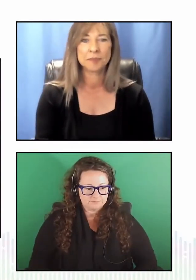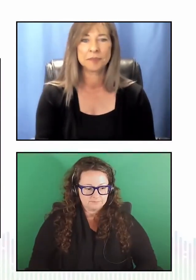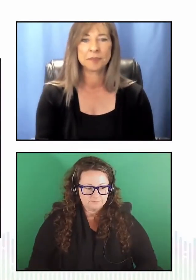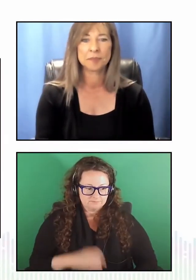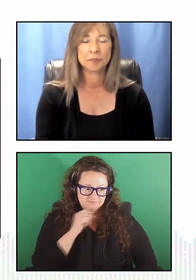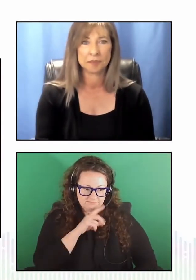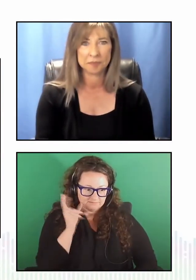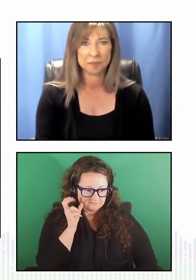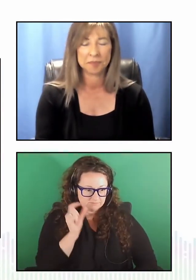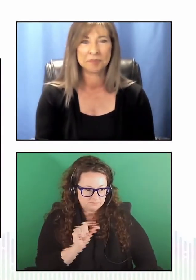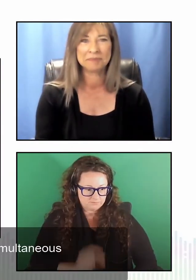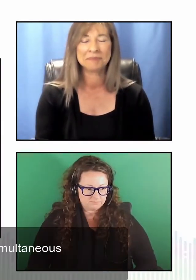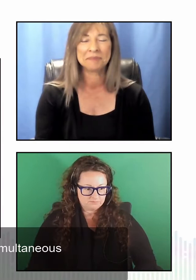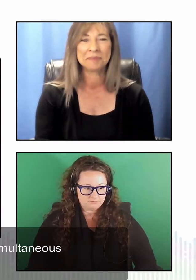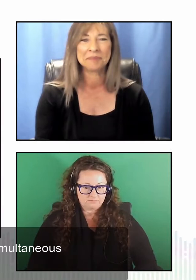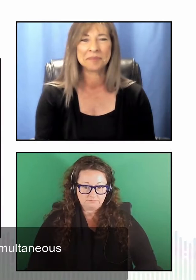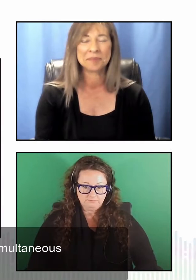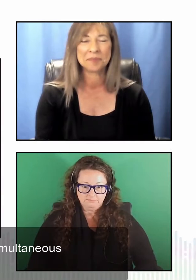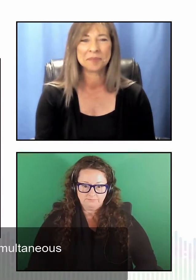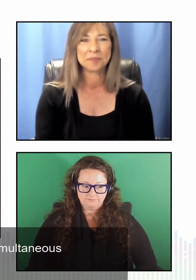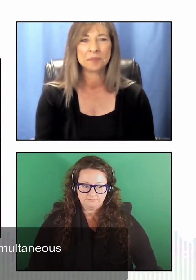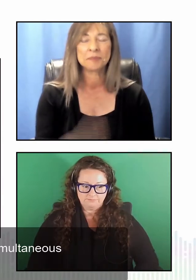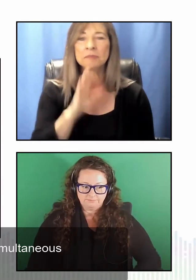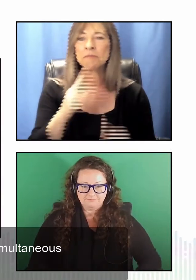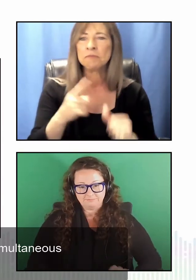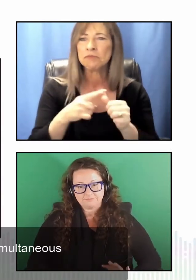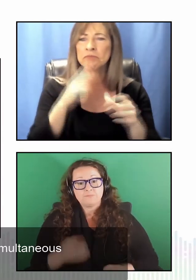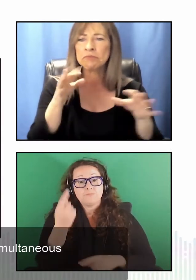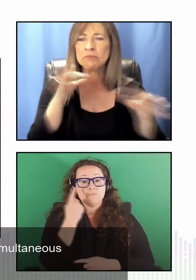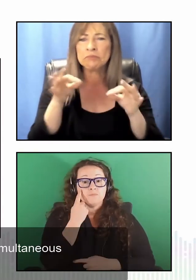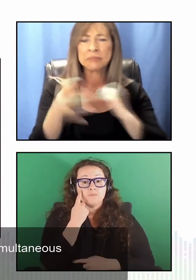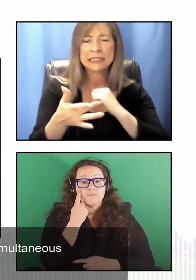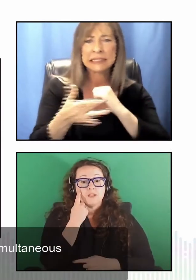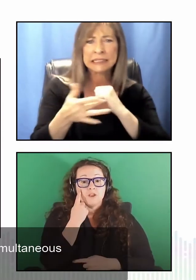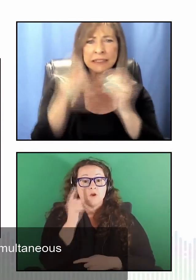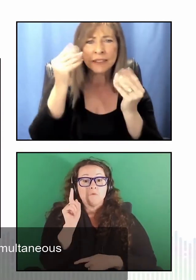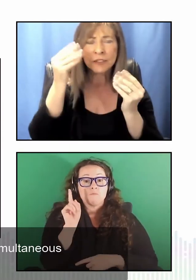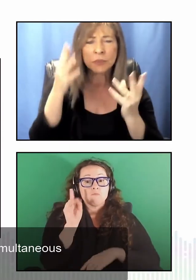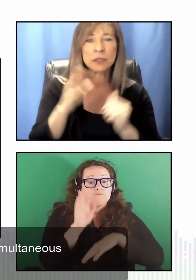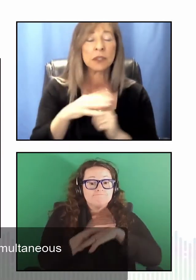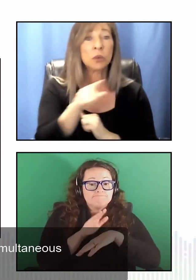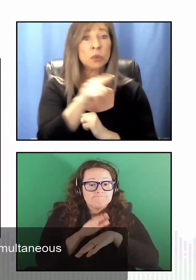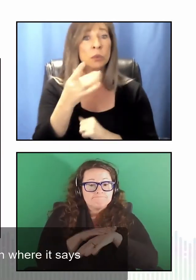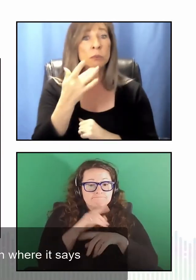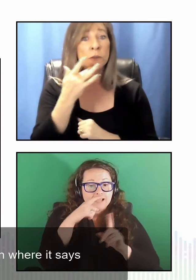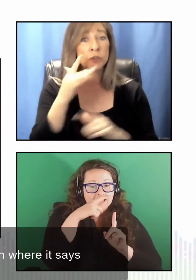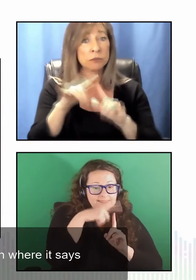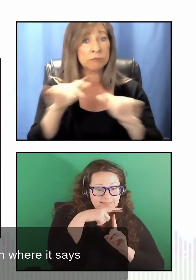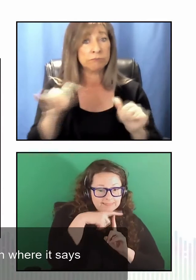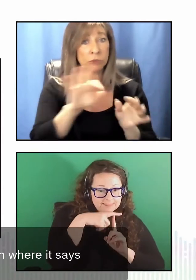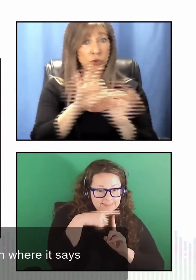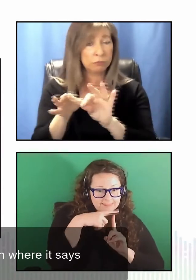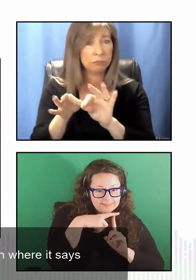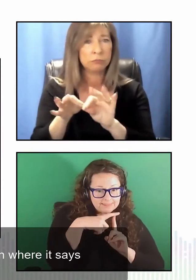Now for some technical, just some sort of technical advice here. To turn on simultaneous interpretation, please go to the bottom